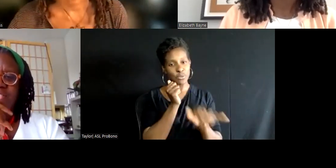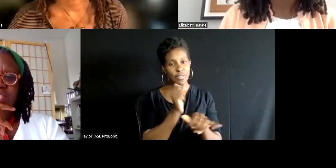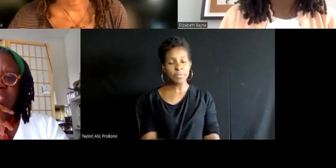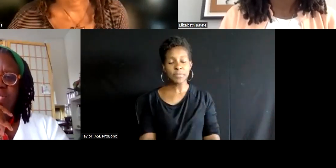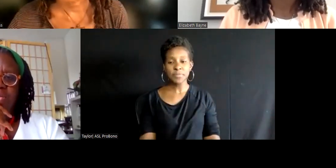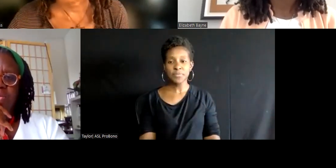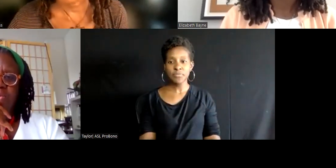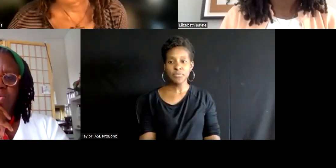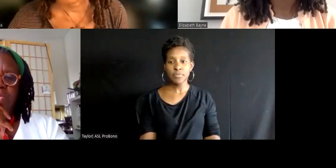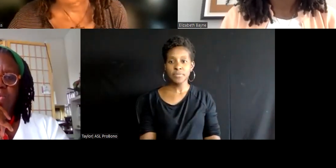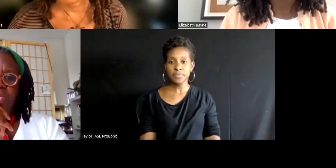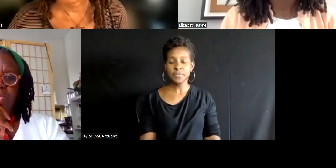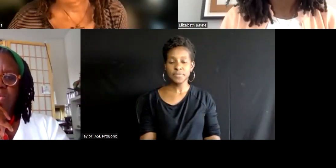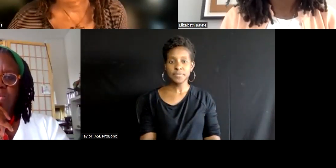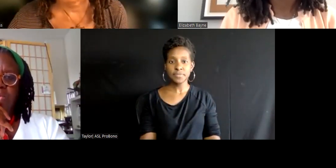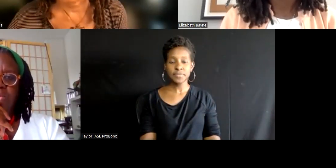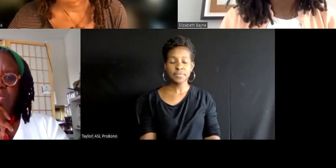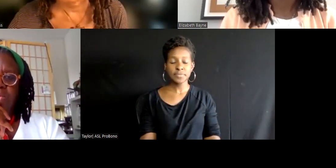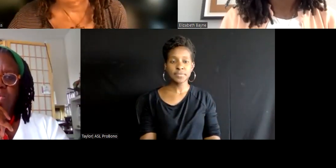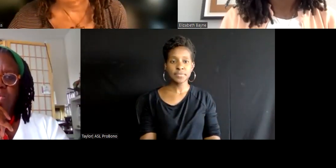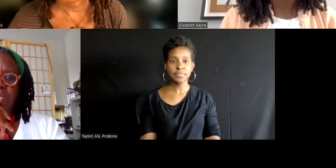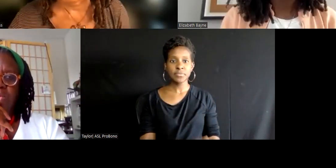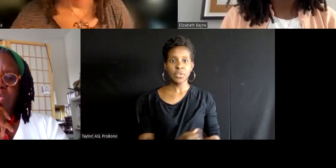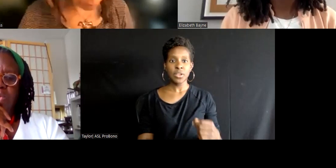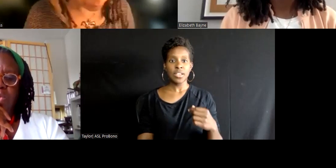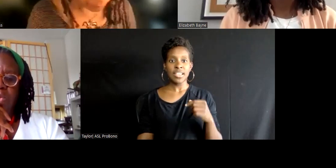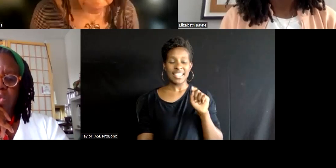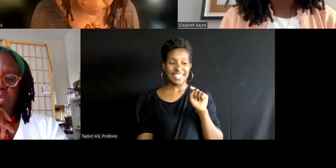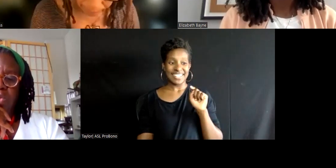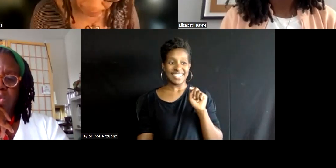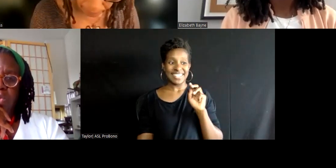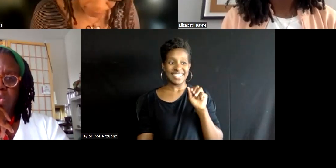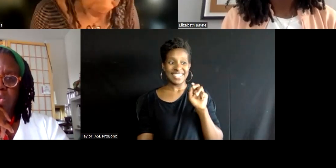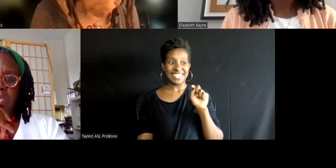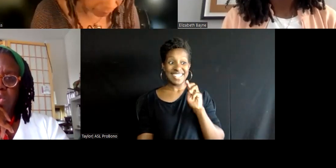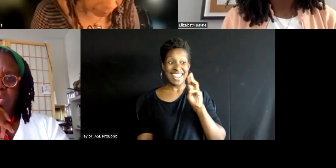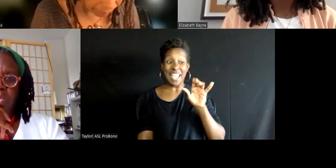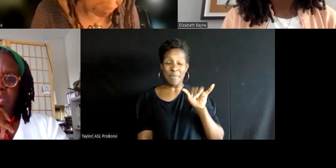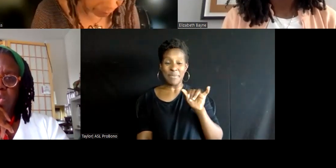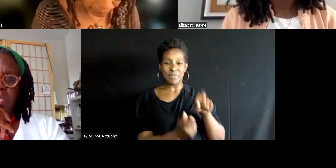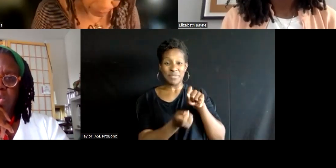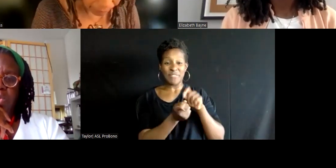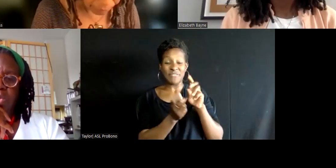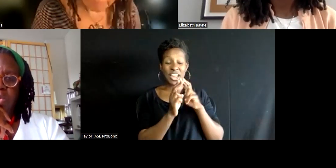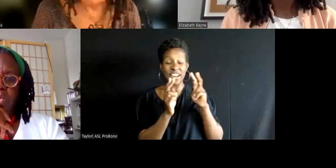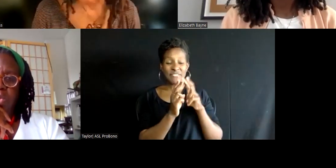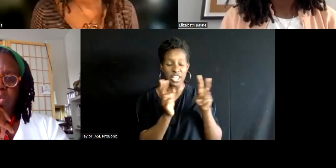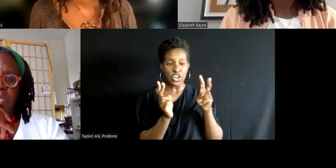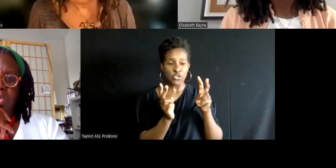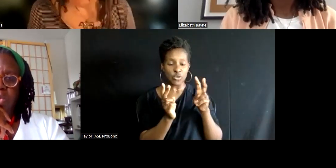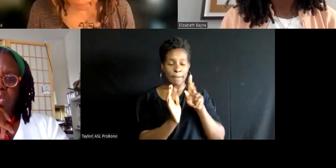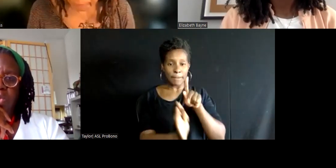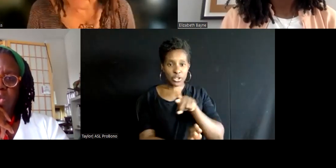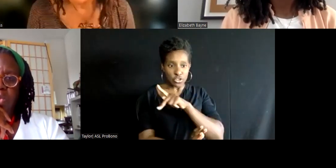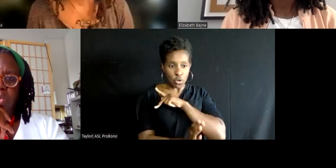your subjects, you had some Tammy in particular, and some very intimate moments with her. I mean, her saying